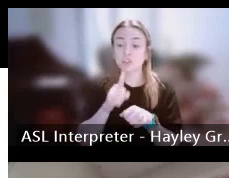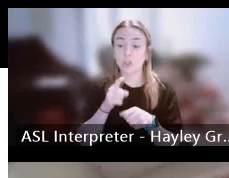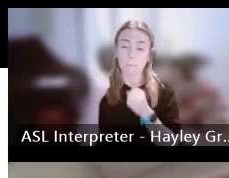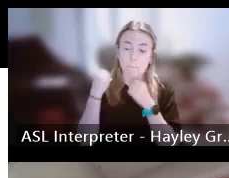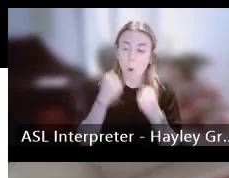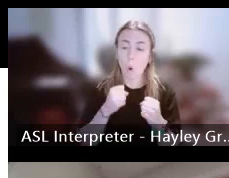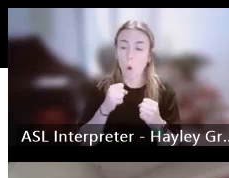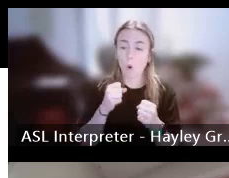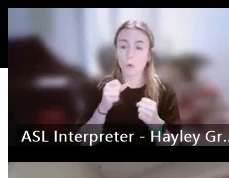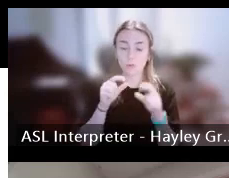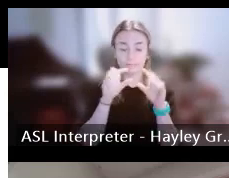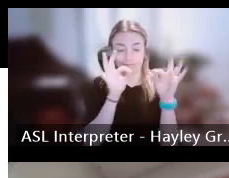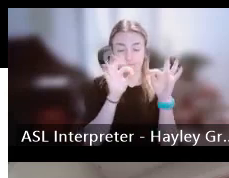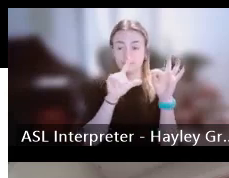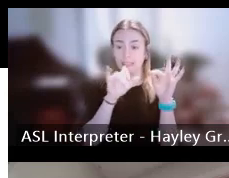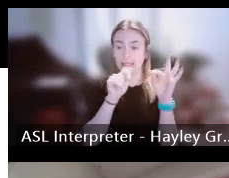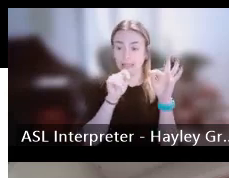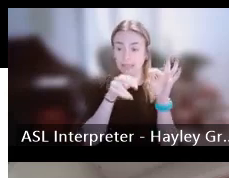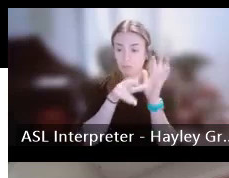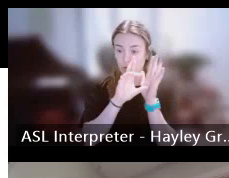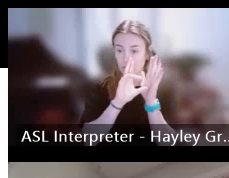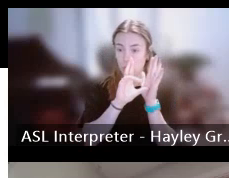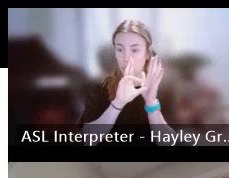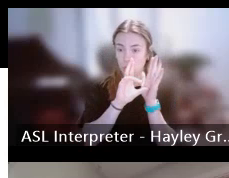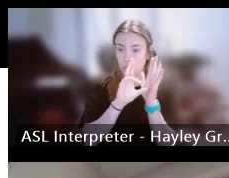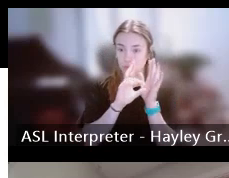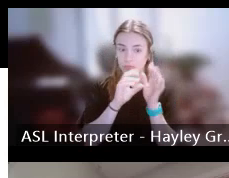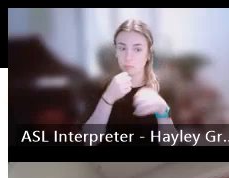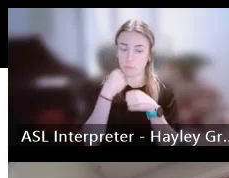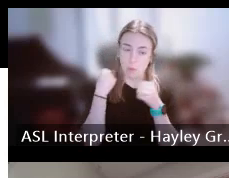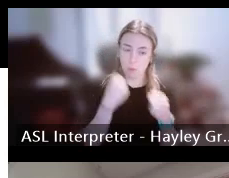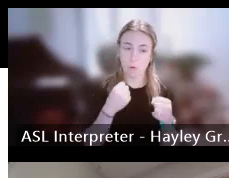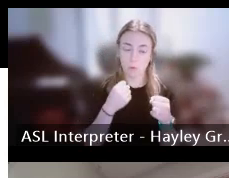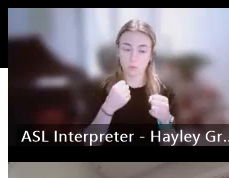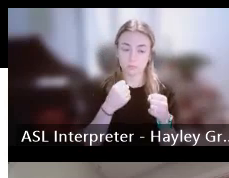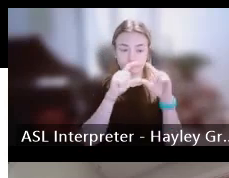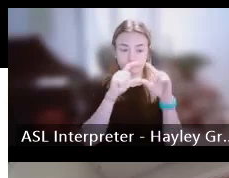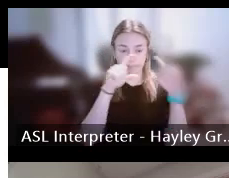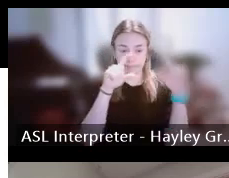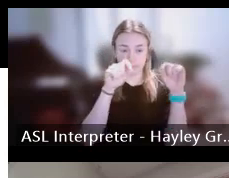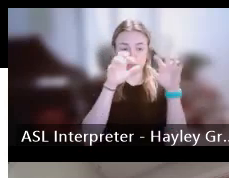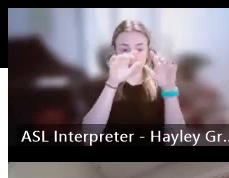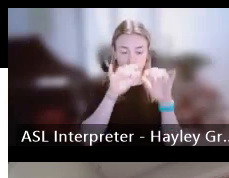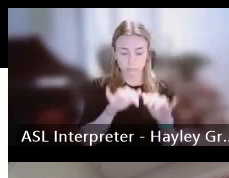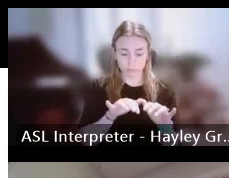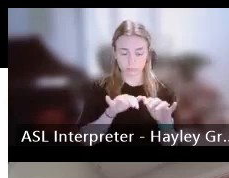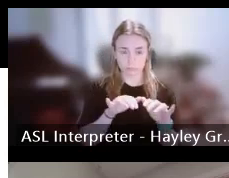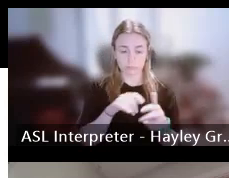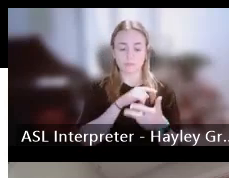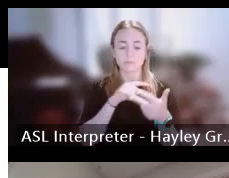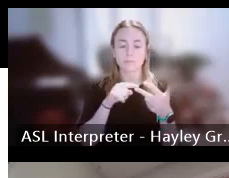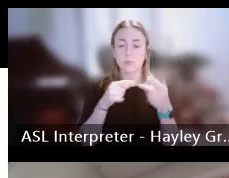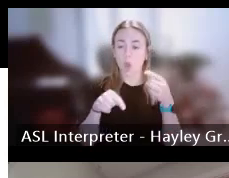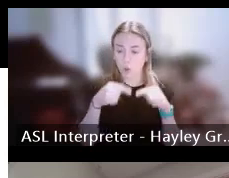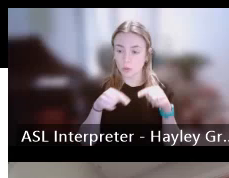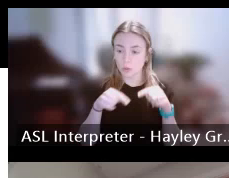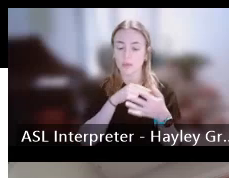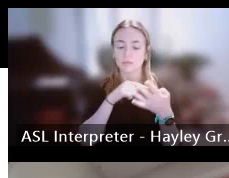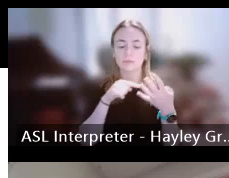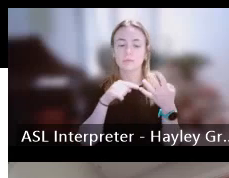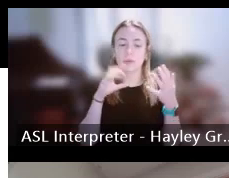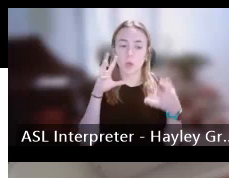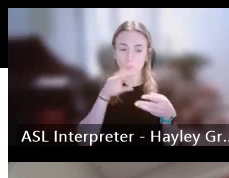everything under lit review is what it is. That's your lit review. Then your argument, then your conclusion, and your works cited,